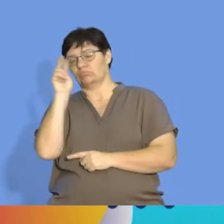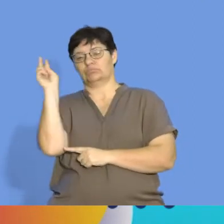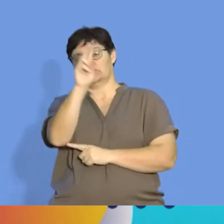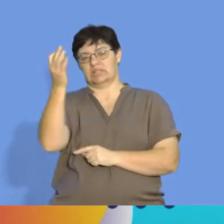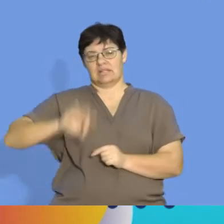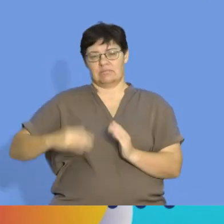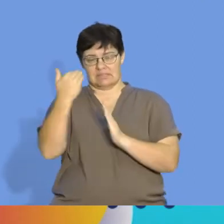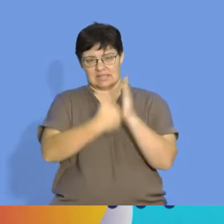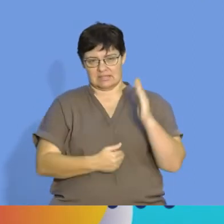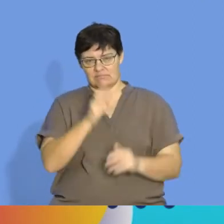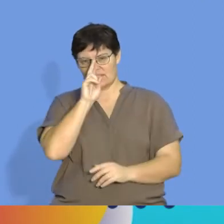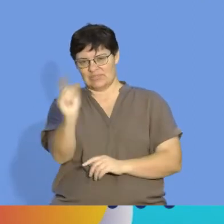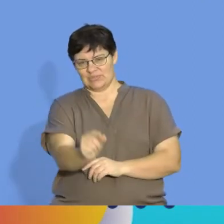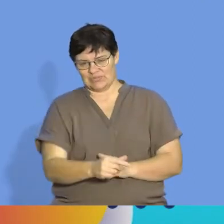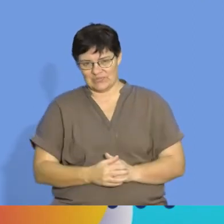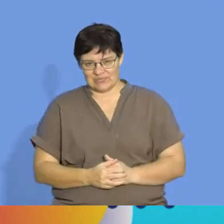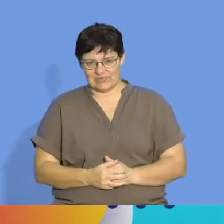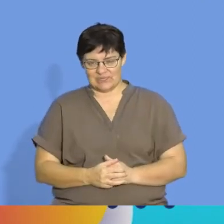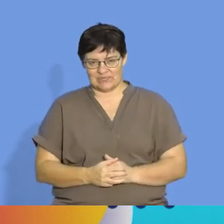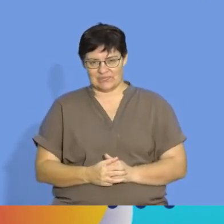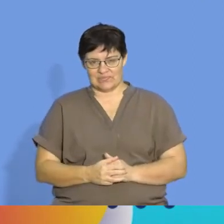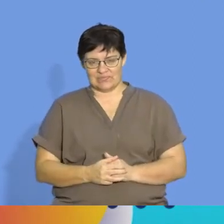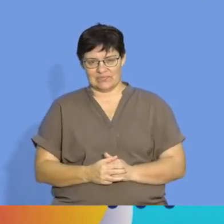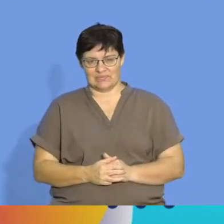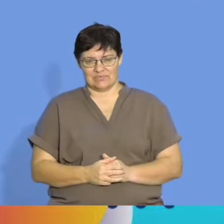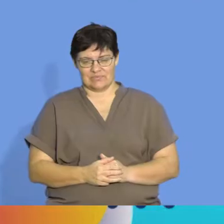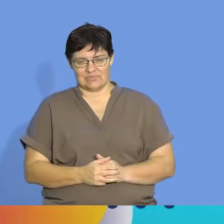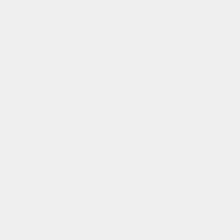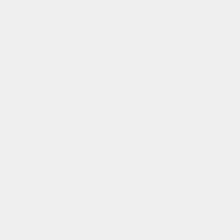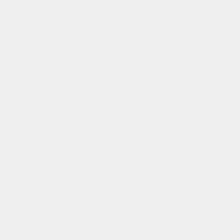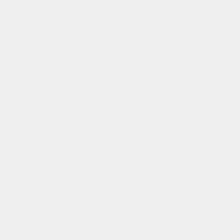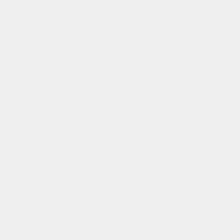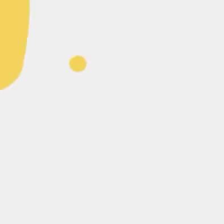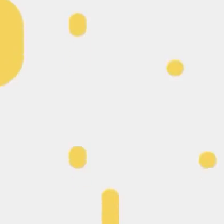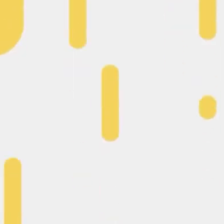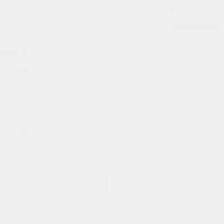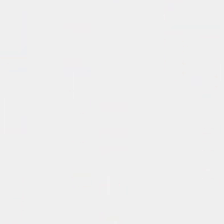and interpreting a projected income statement. See you just now.